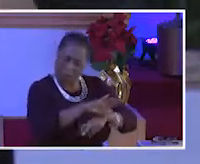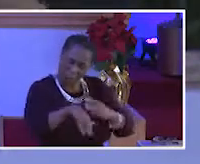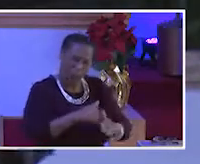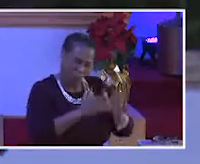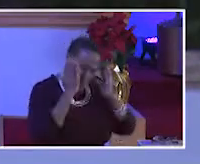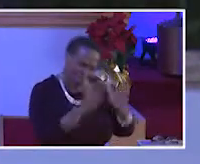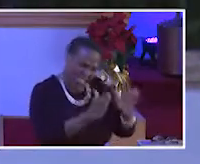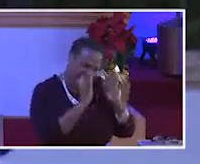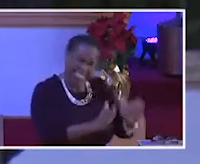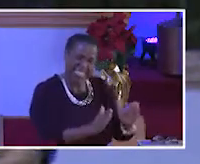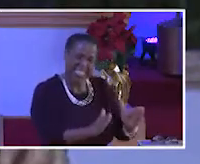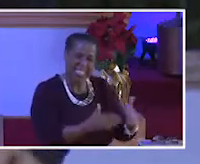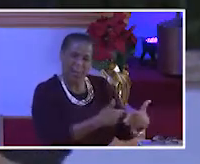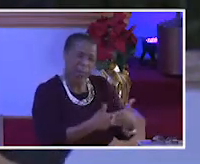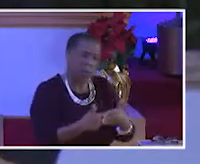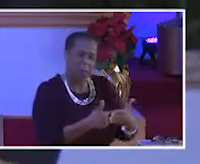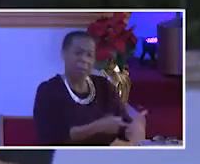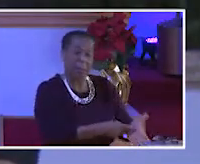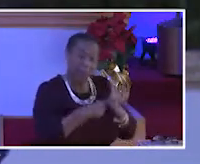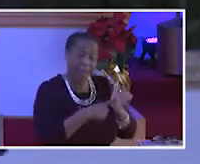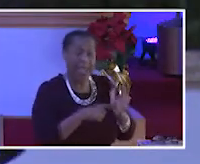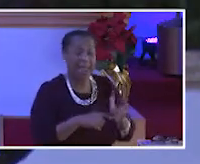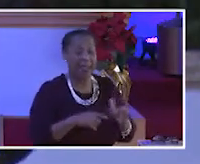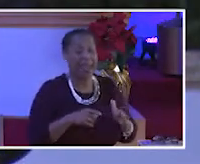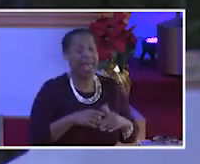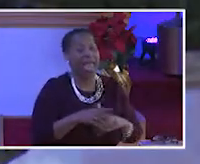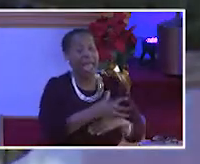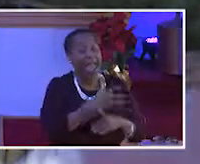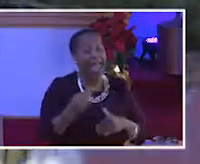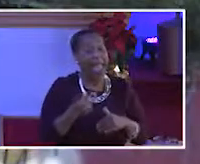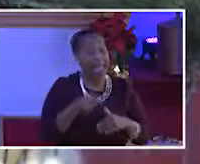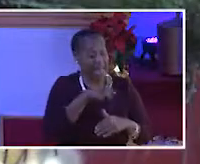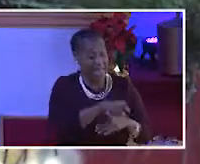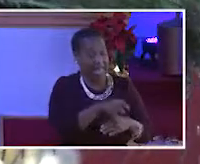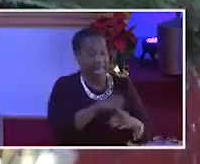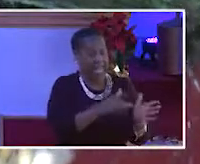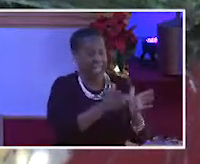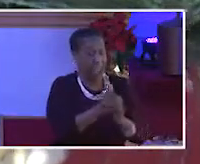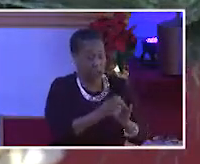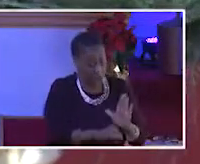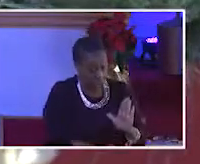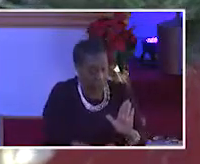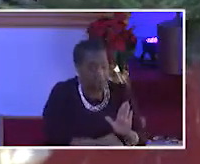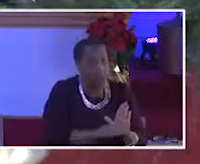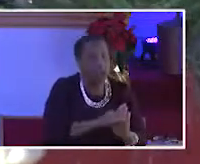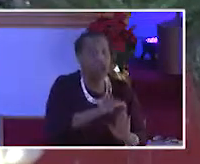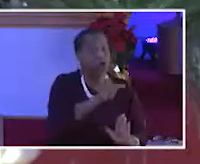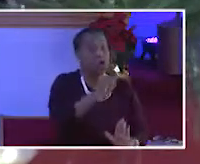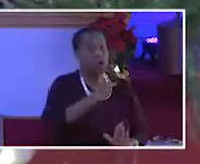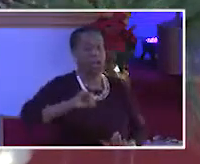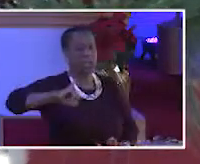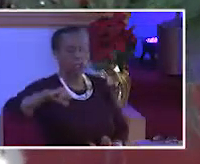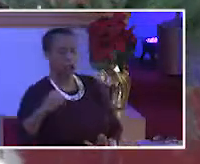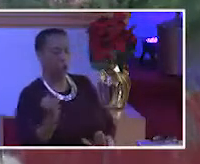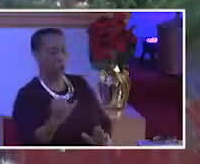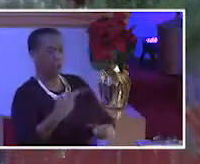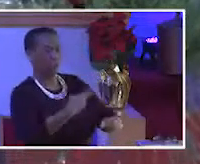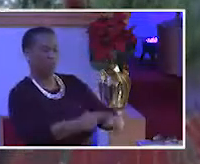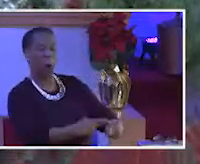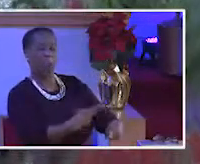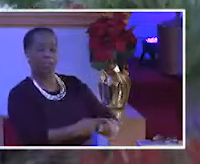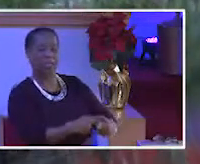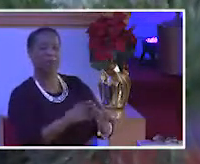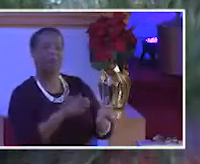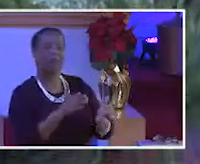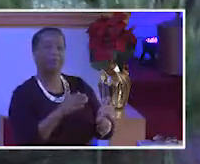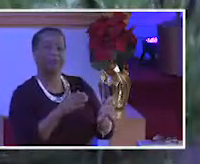every baby demands. And as he matured, I imagine Joseph called his name on